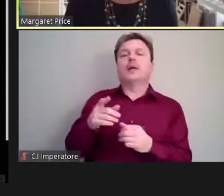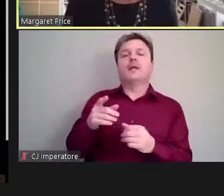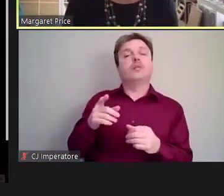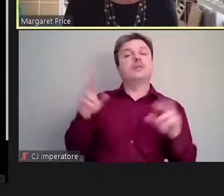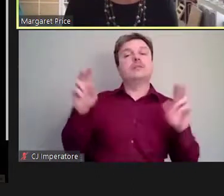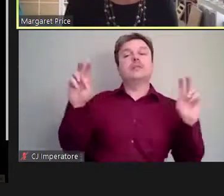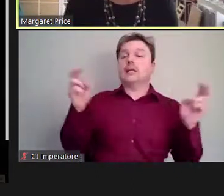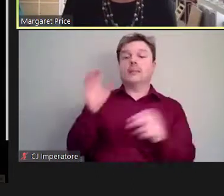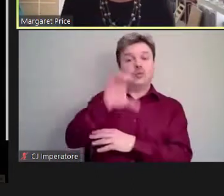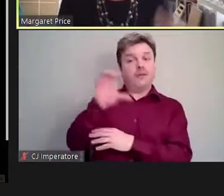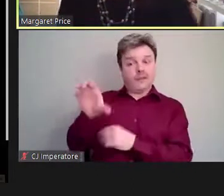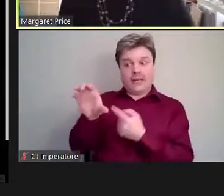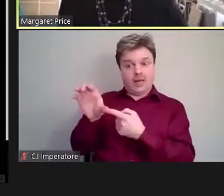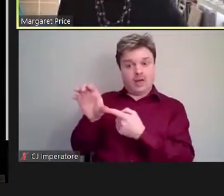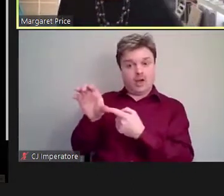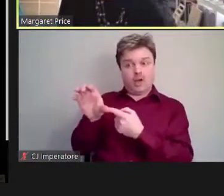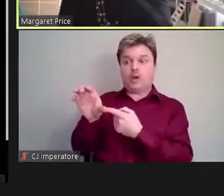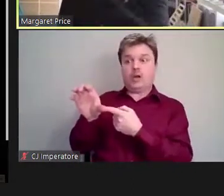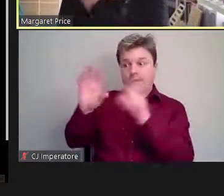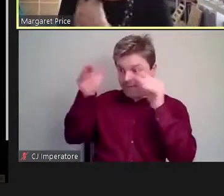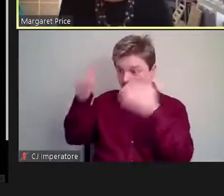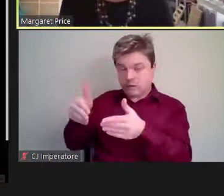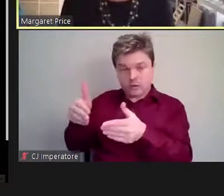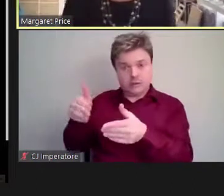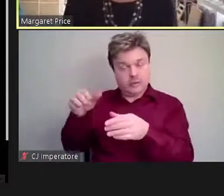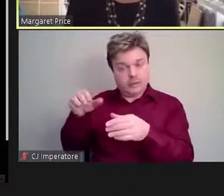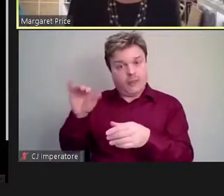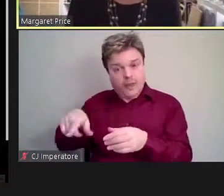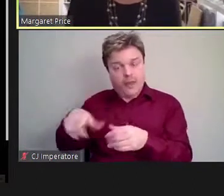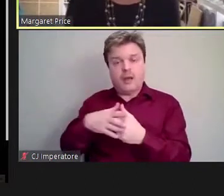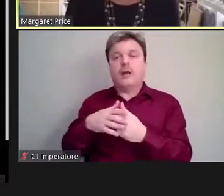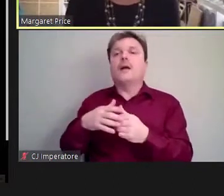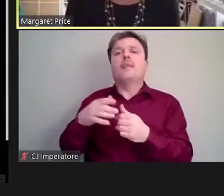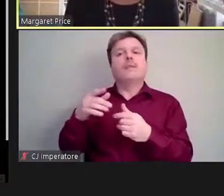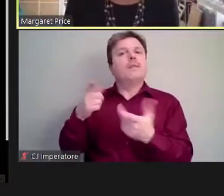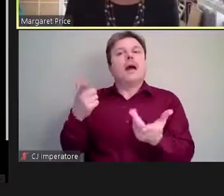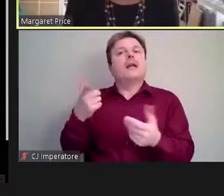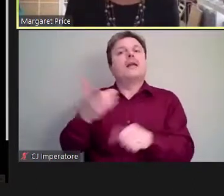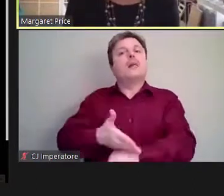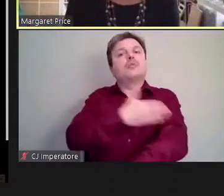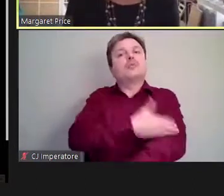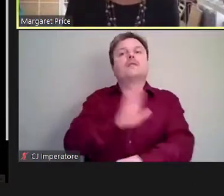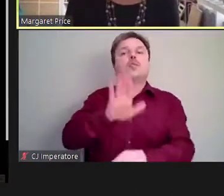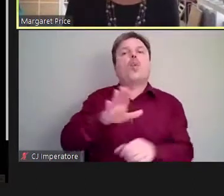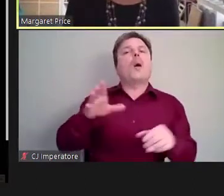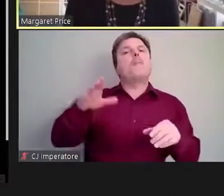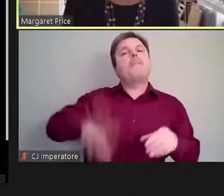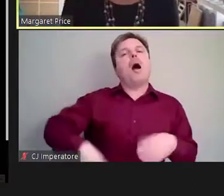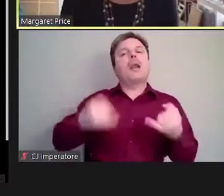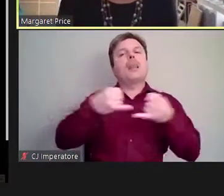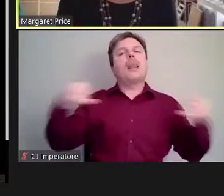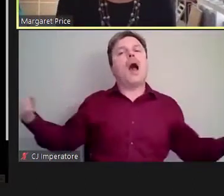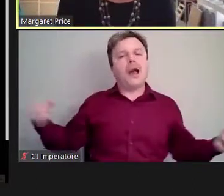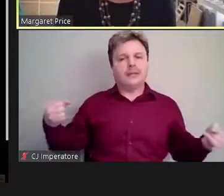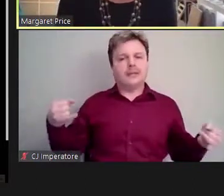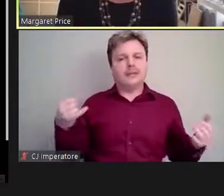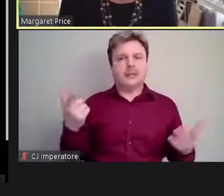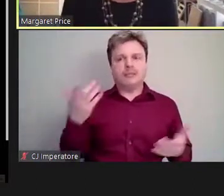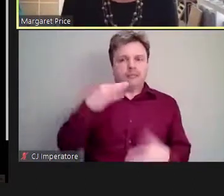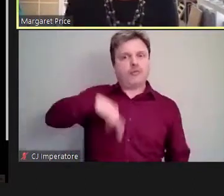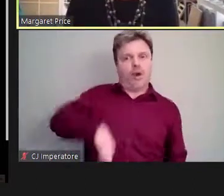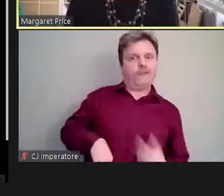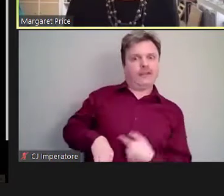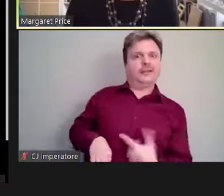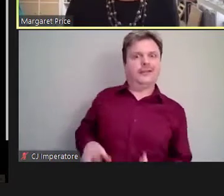your bottom line. I thought, well, that seems like the opposite of what it's supposed to do.